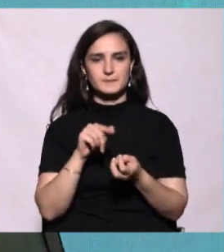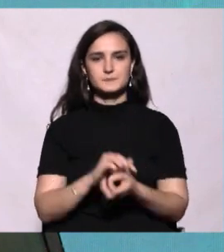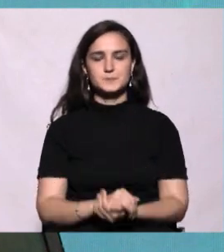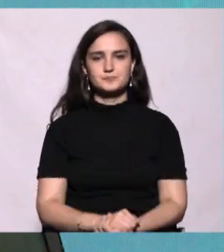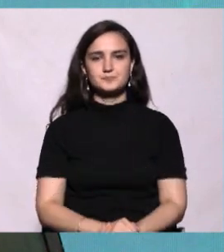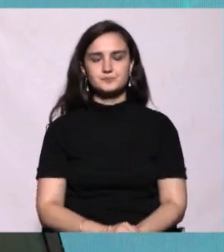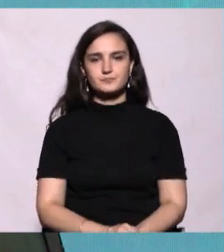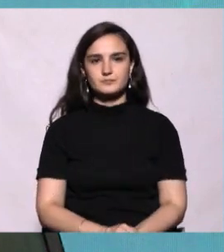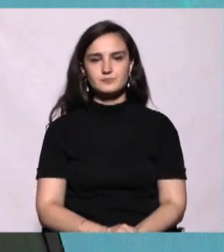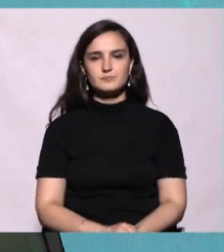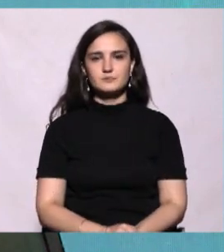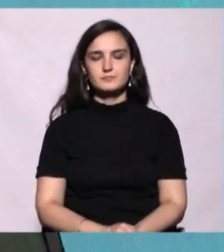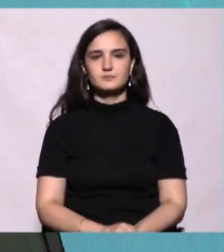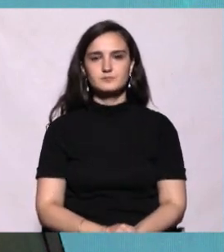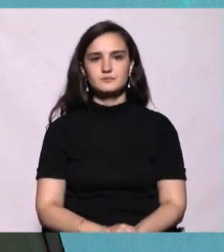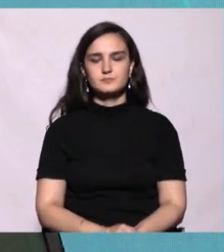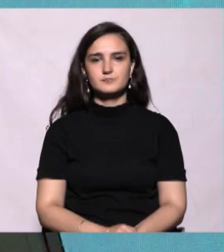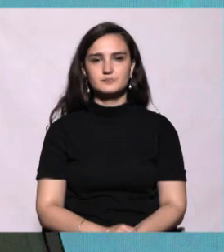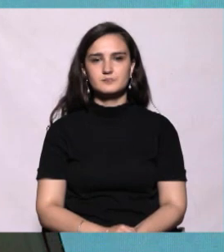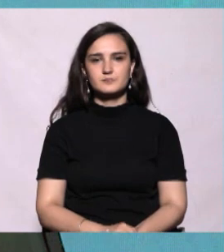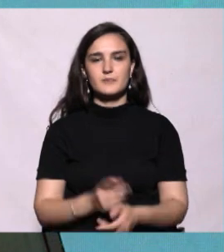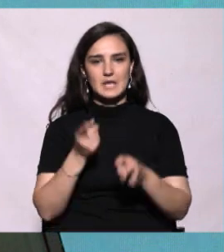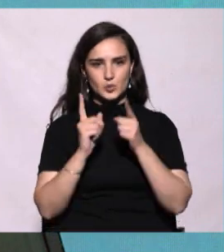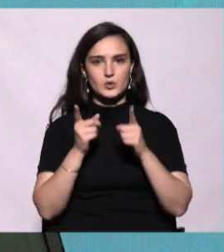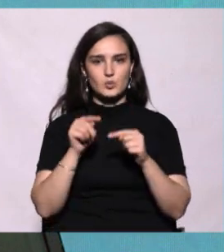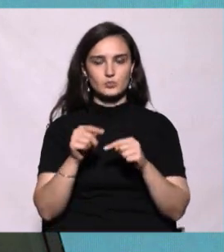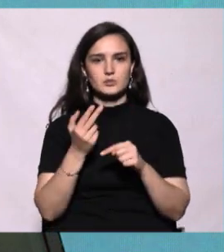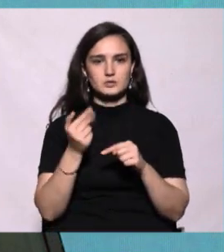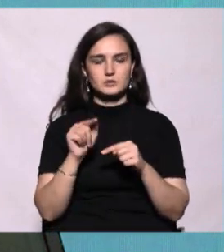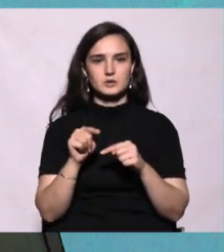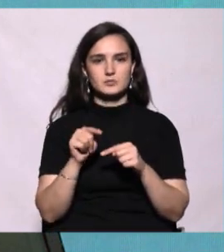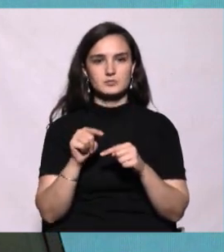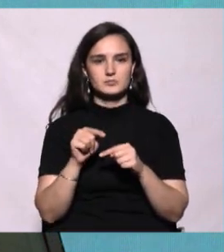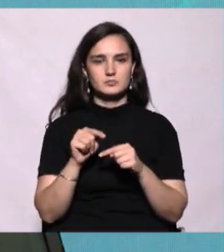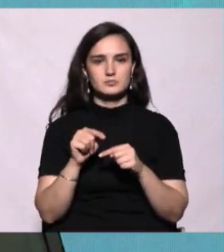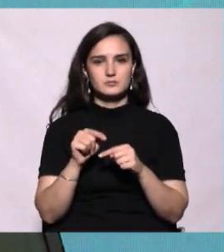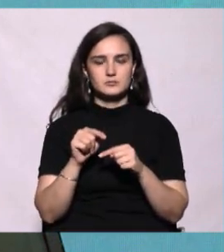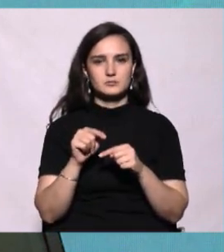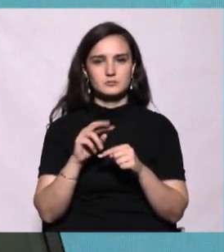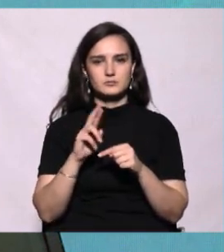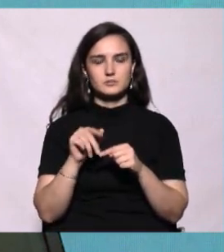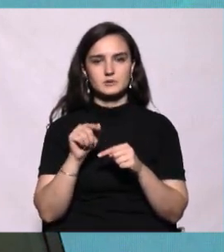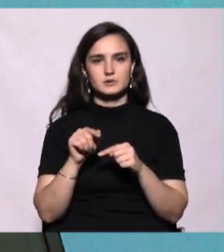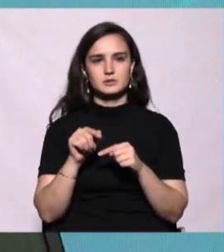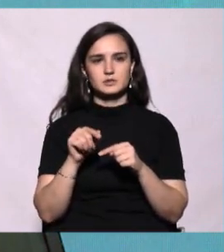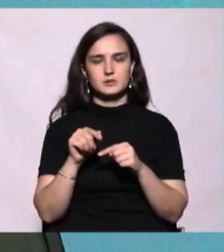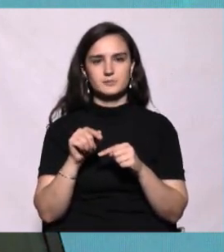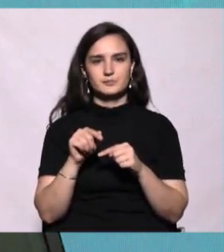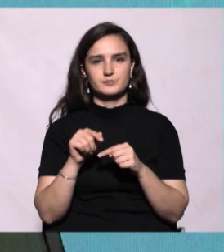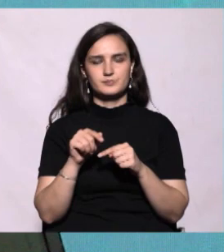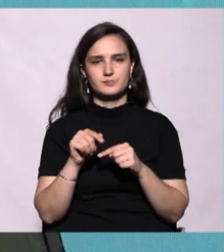Grail as well. There's a whole bunch of things. Supernatural as well, with the Lady of the Lake and the magical